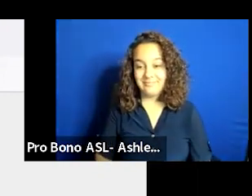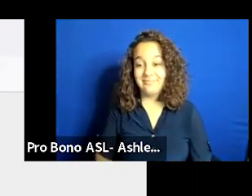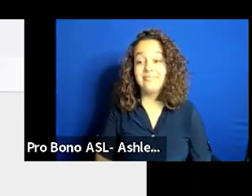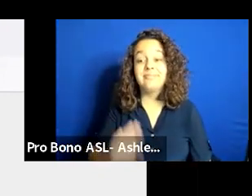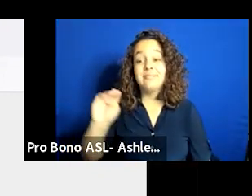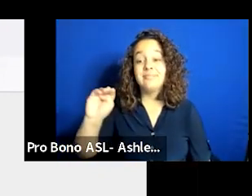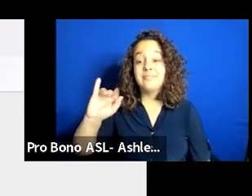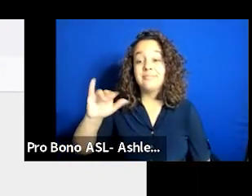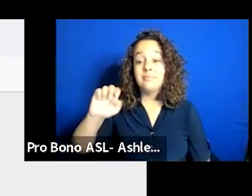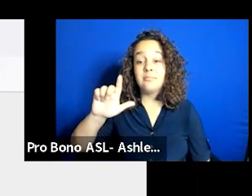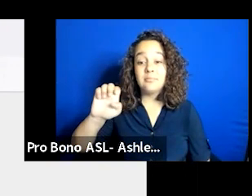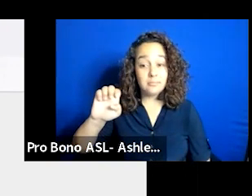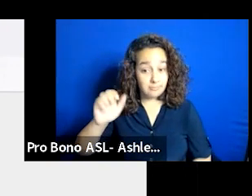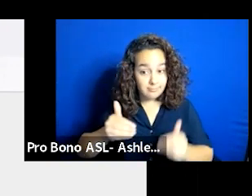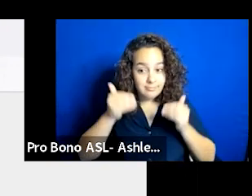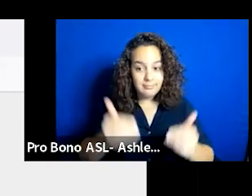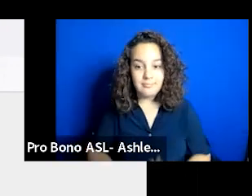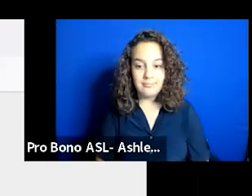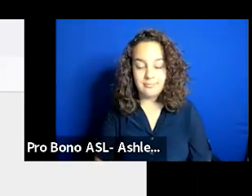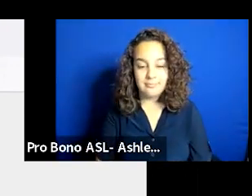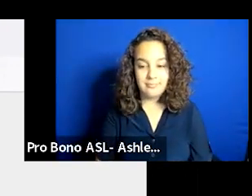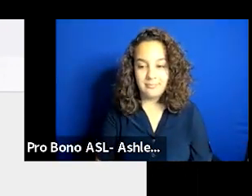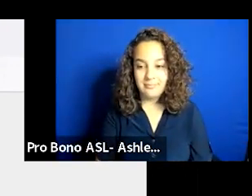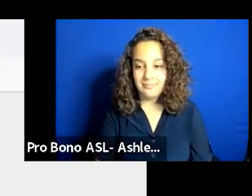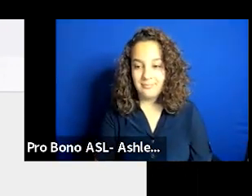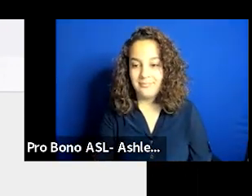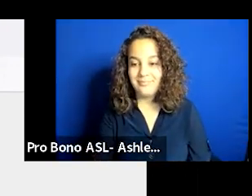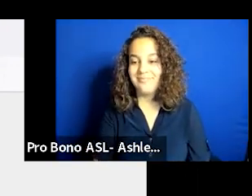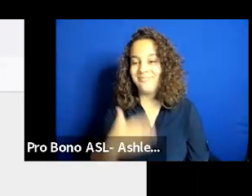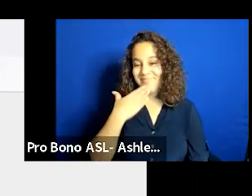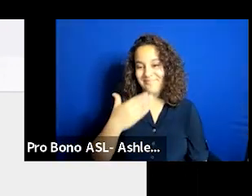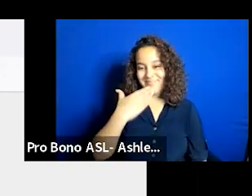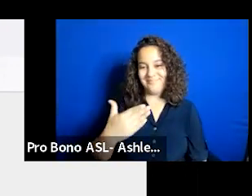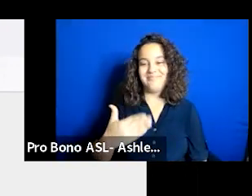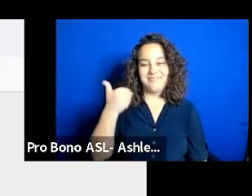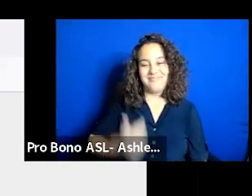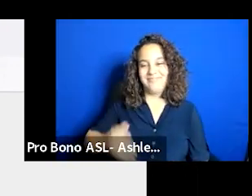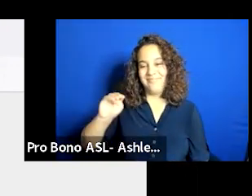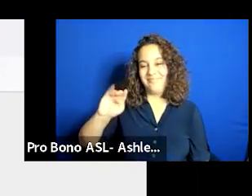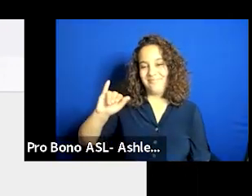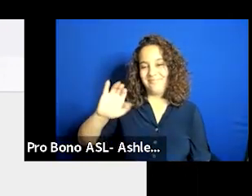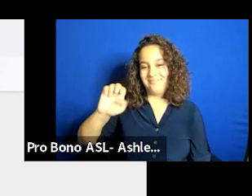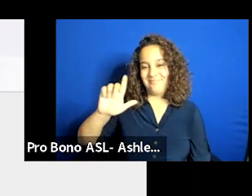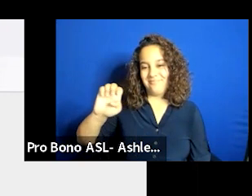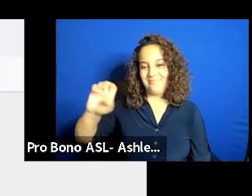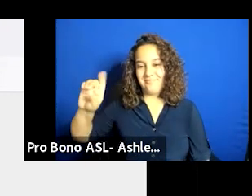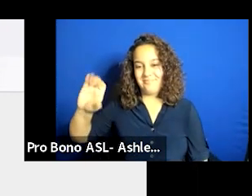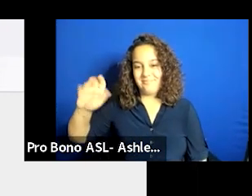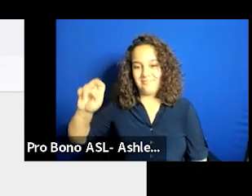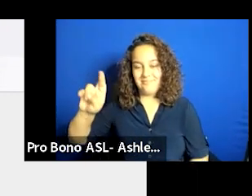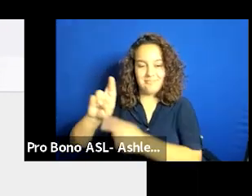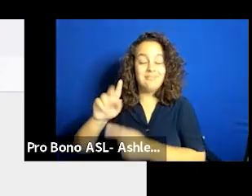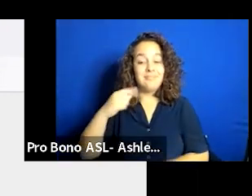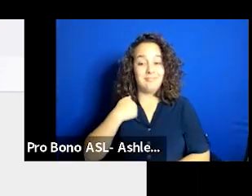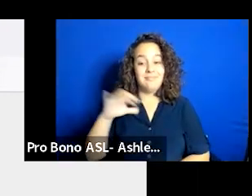Michelle Decker, if you'd like to go next. Thanks, Kristen. I'm Michelle Decker. I'm the president and CEO of the Inland Empire Community